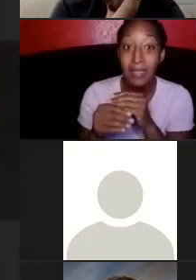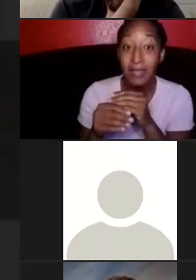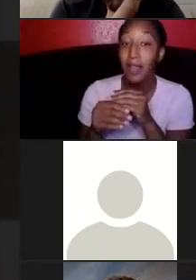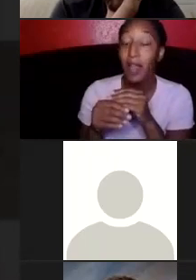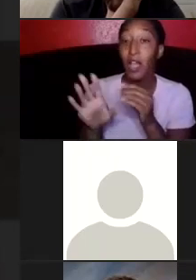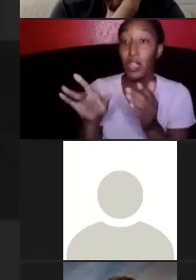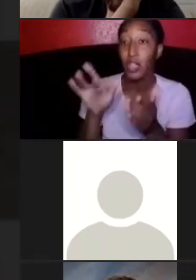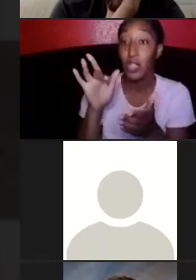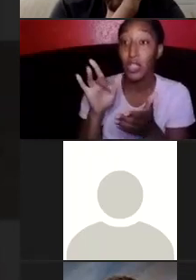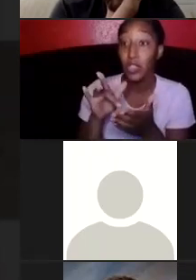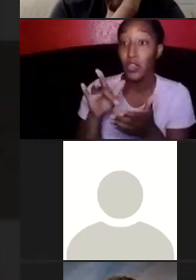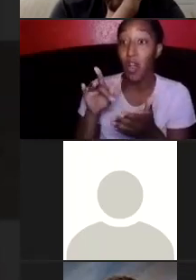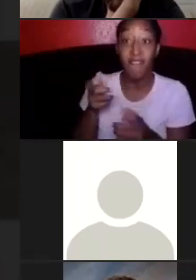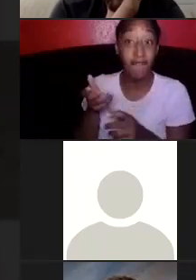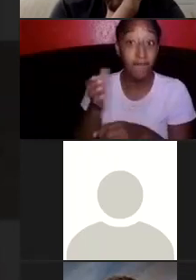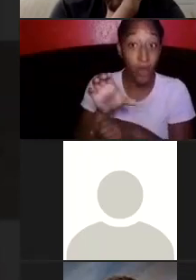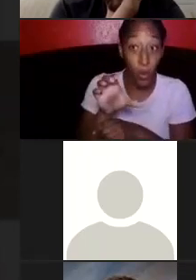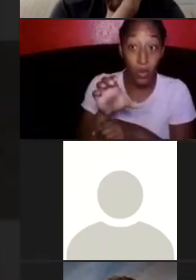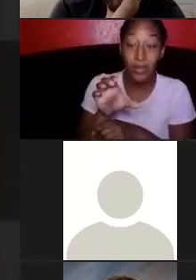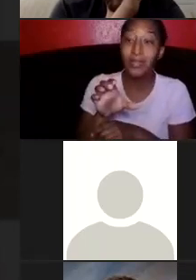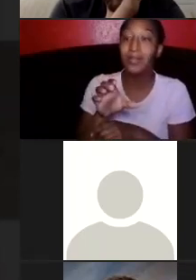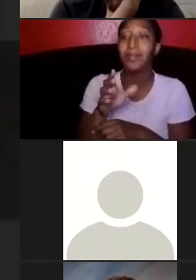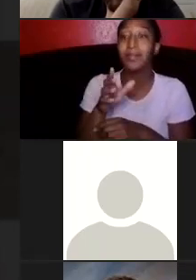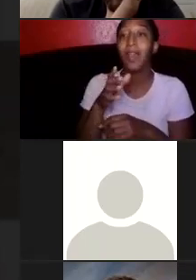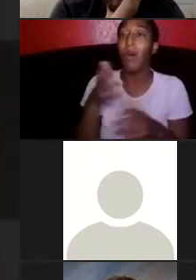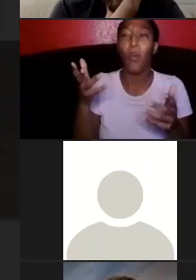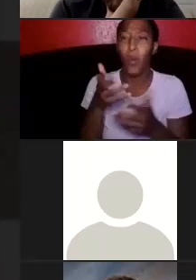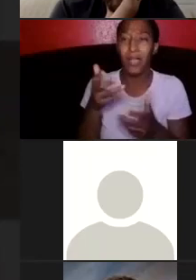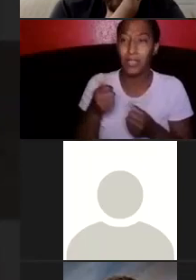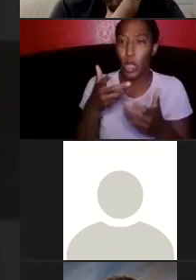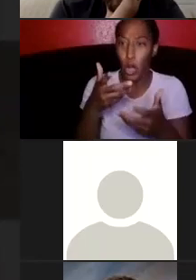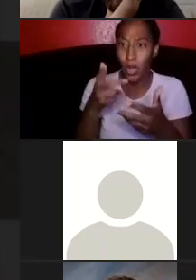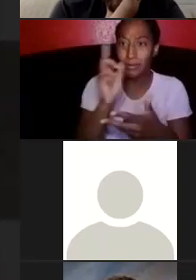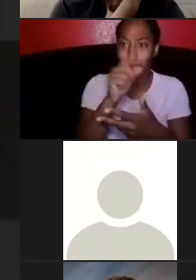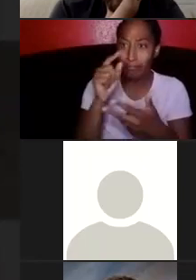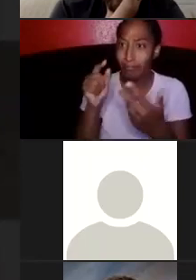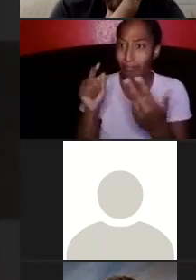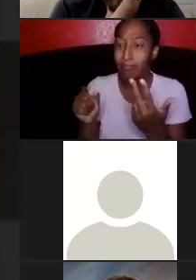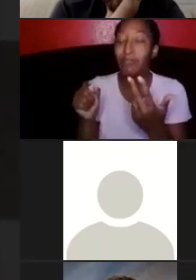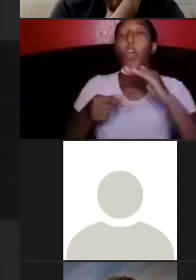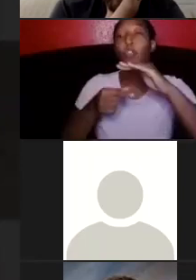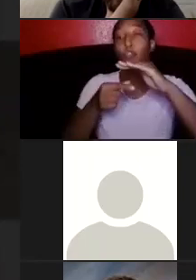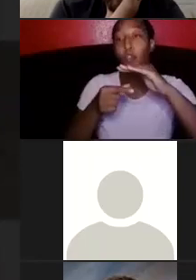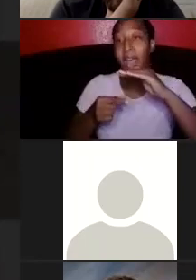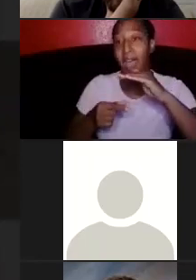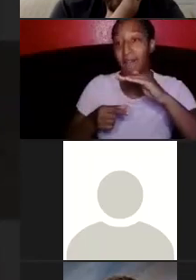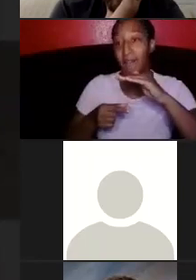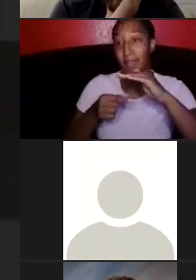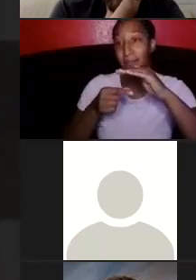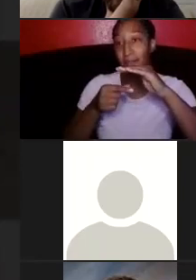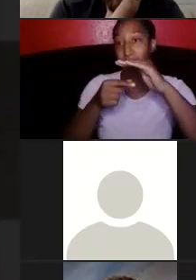gravity. Because again, what is producing all of this? Gravity is producing that